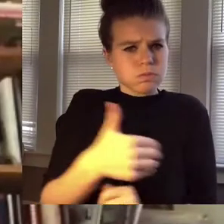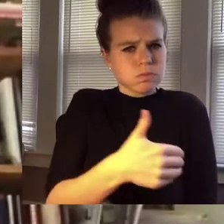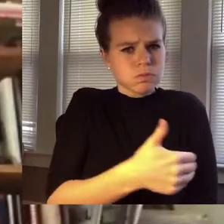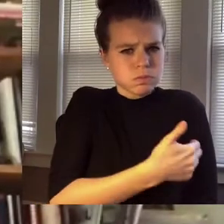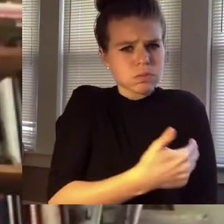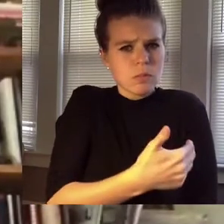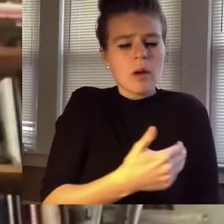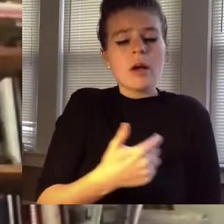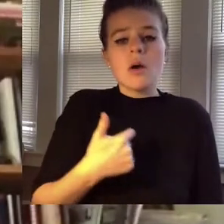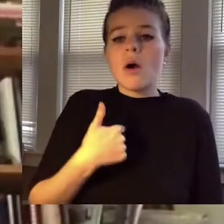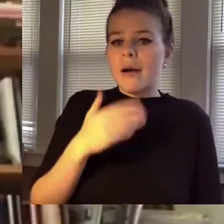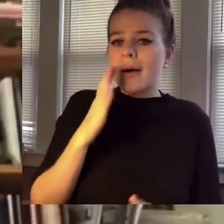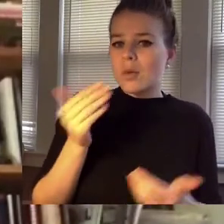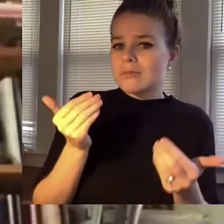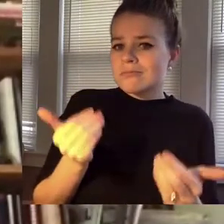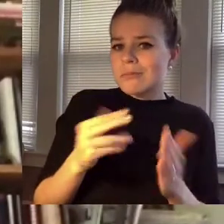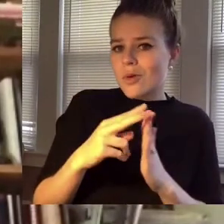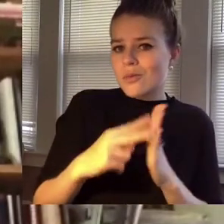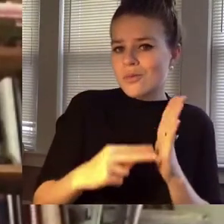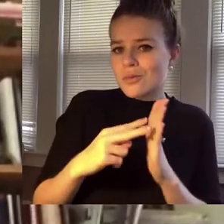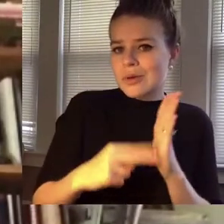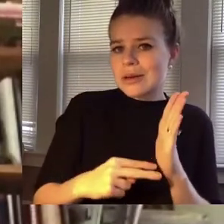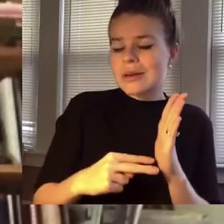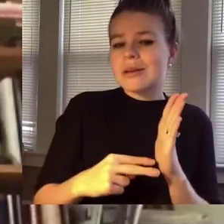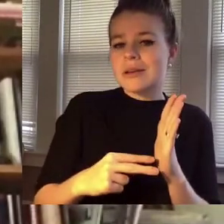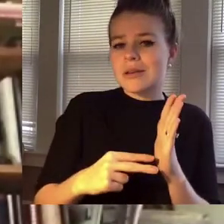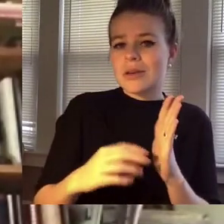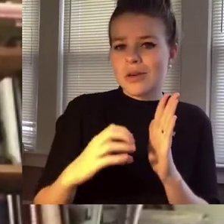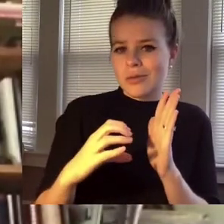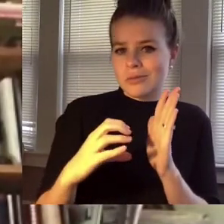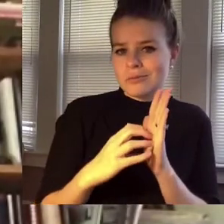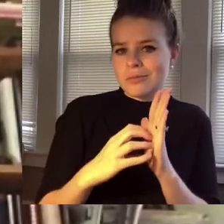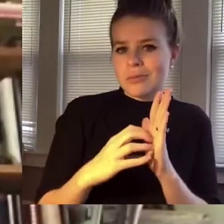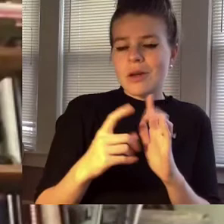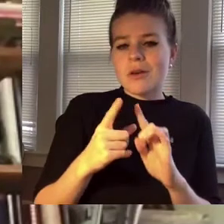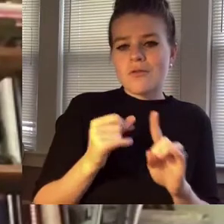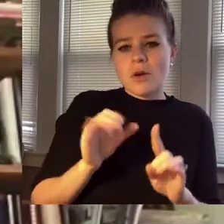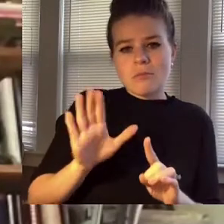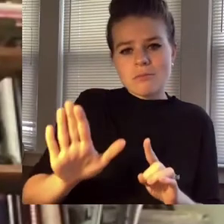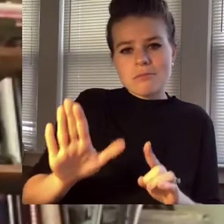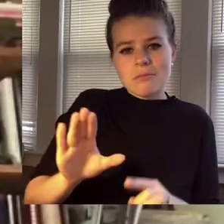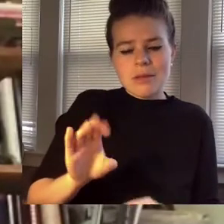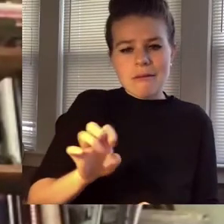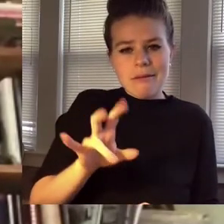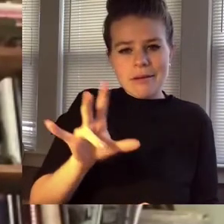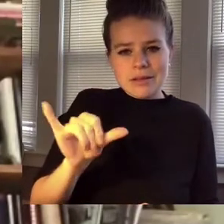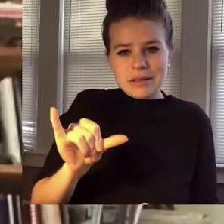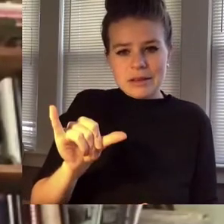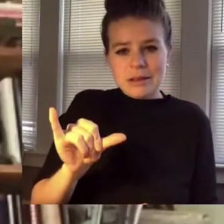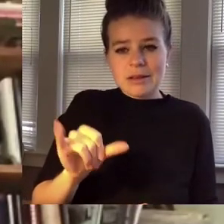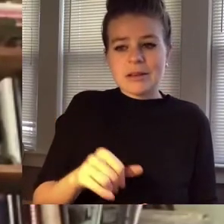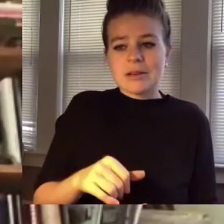going to read a quote from The Negro Artist and the Racial Mountain, that essay by Langston Hughes,